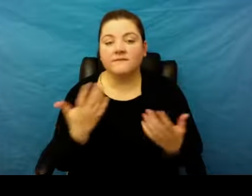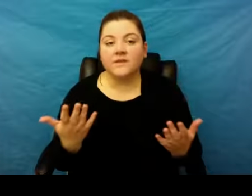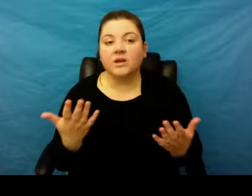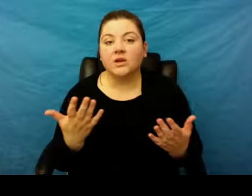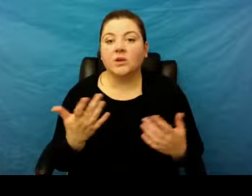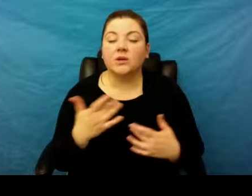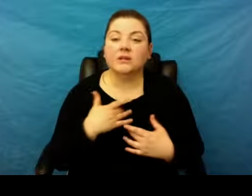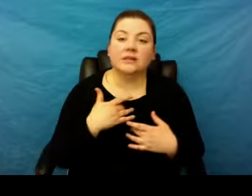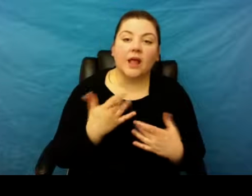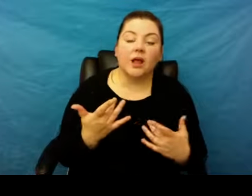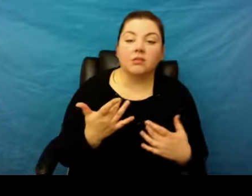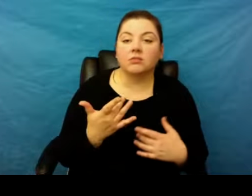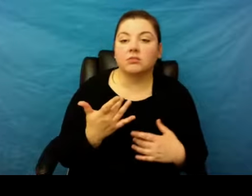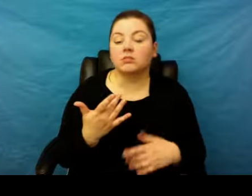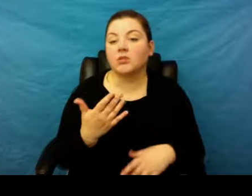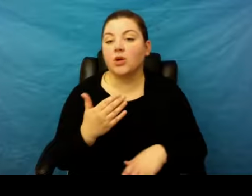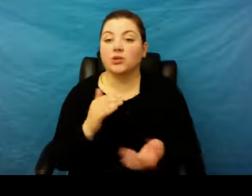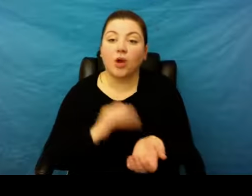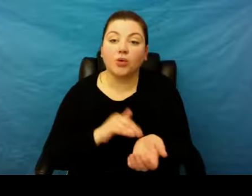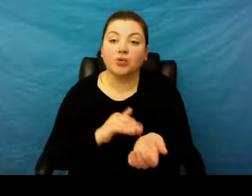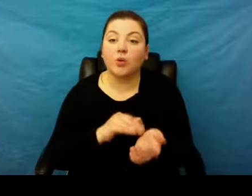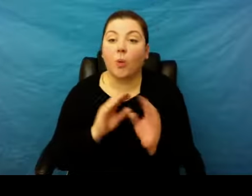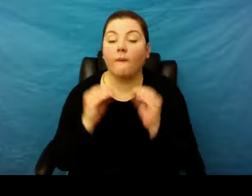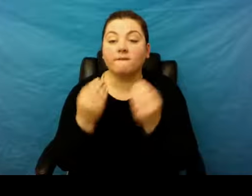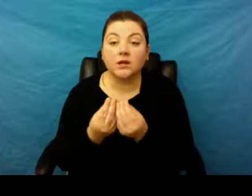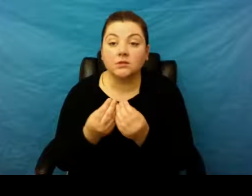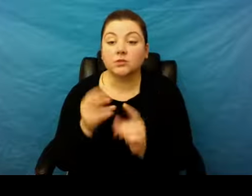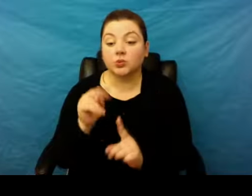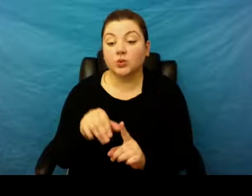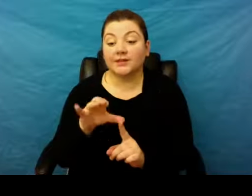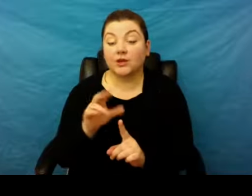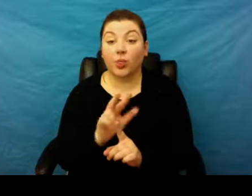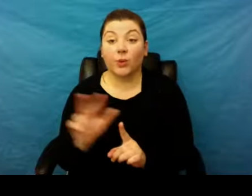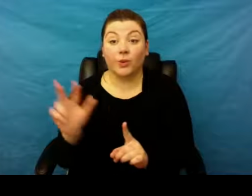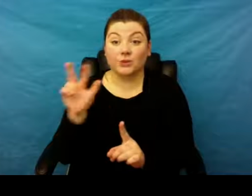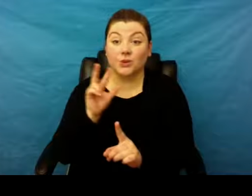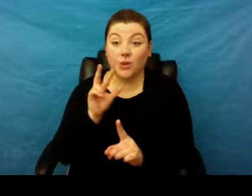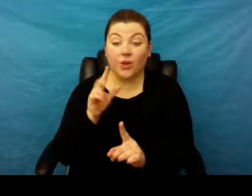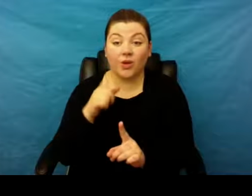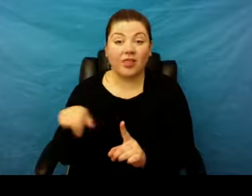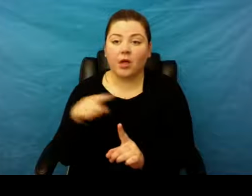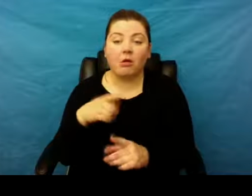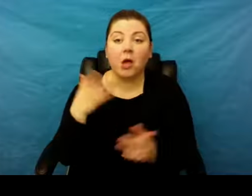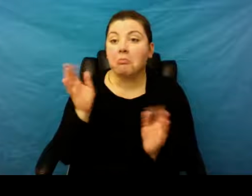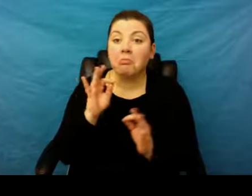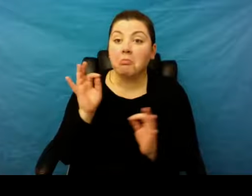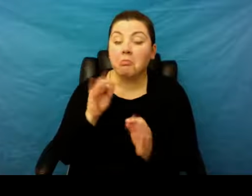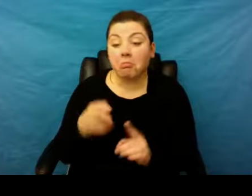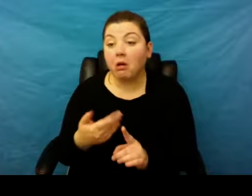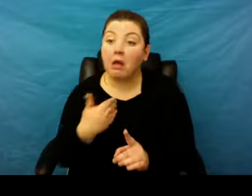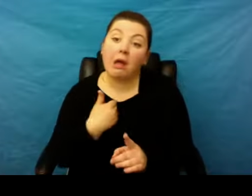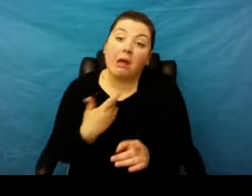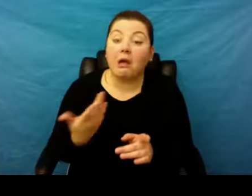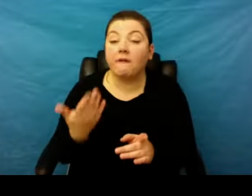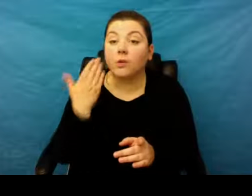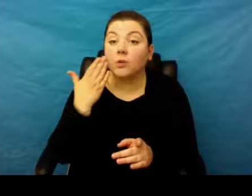general practitioners who are in the office. In New York, it was 3 weeks ago, who didn't know that someone had the disease